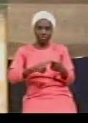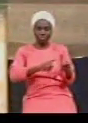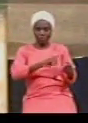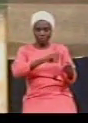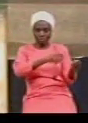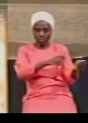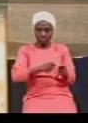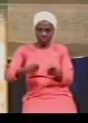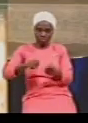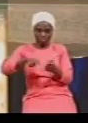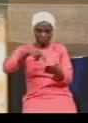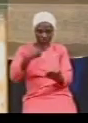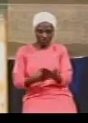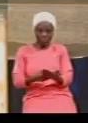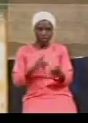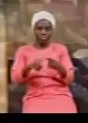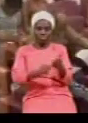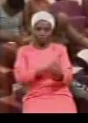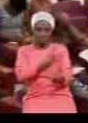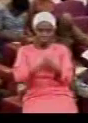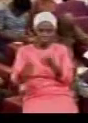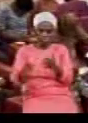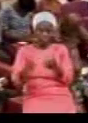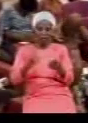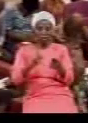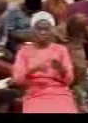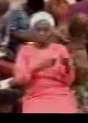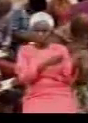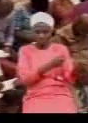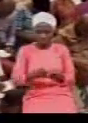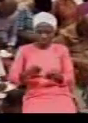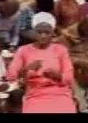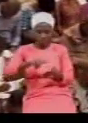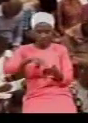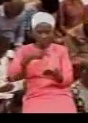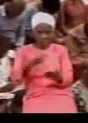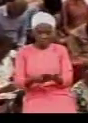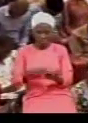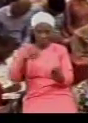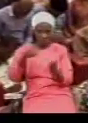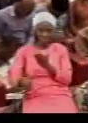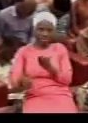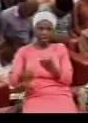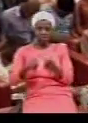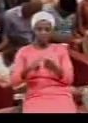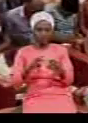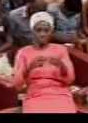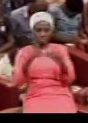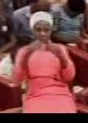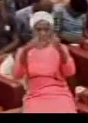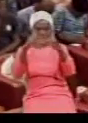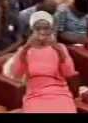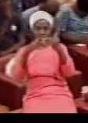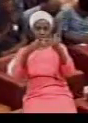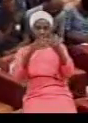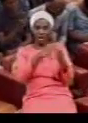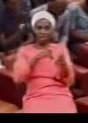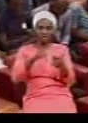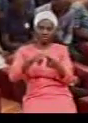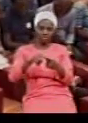to destroy, to throw down, to build, and to